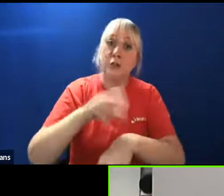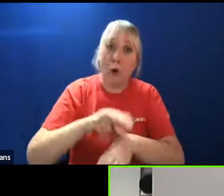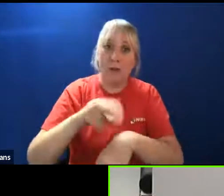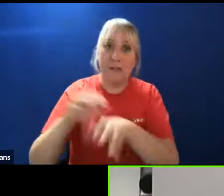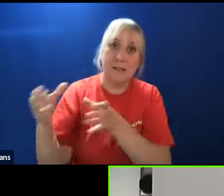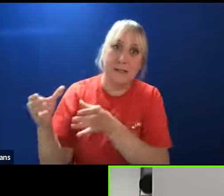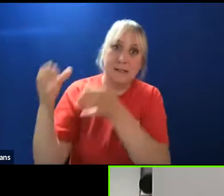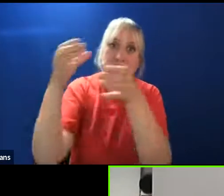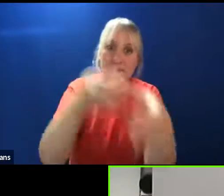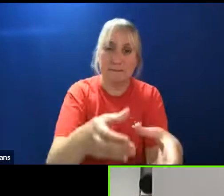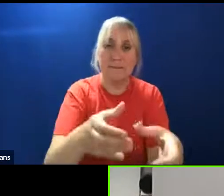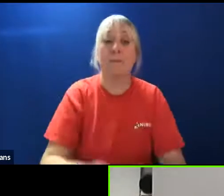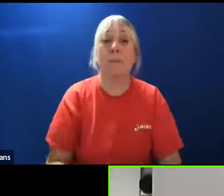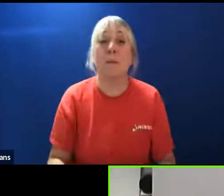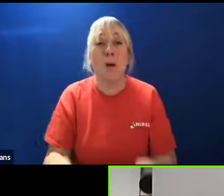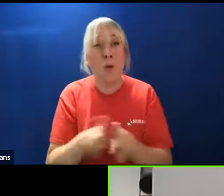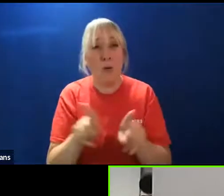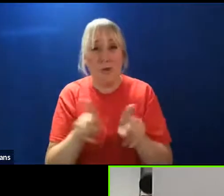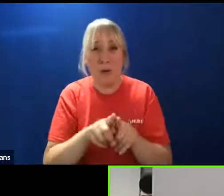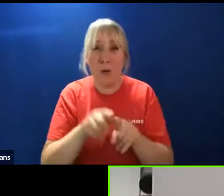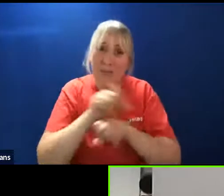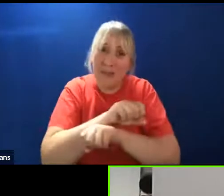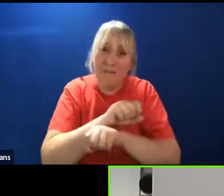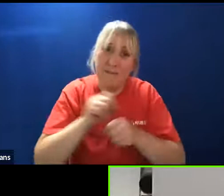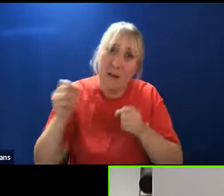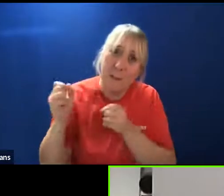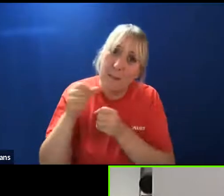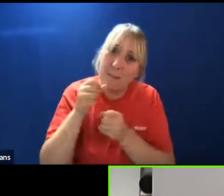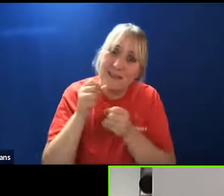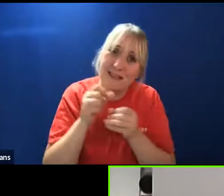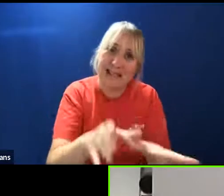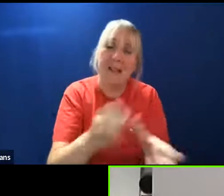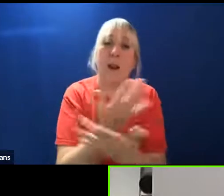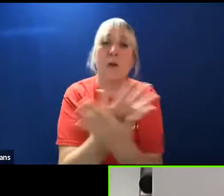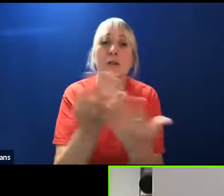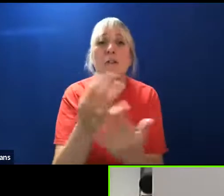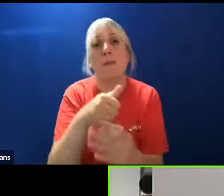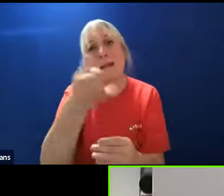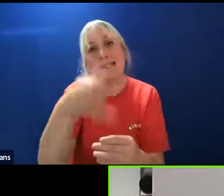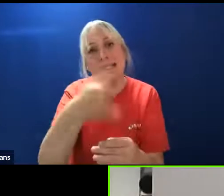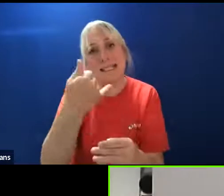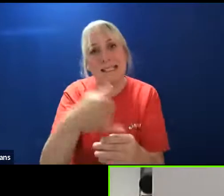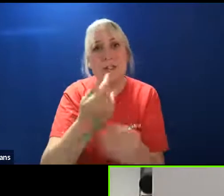been sending out vital medicines to other countries and working on developing a